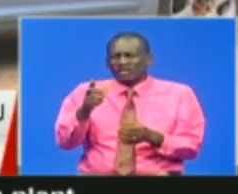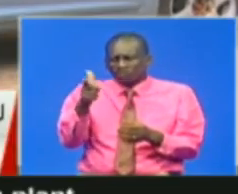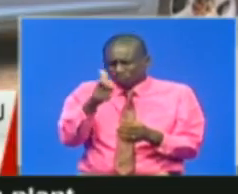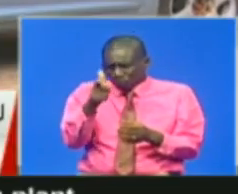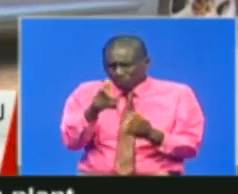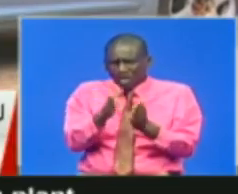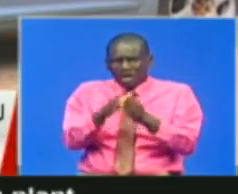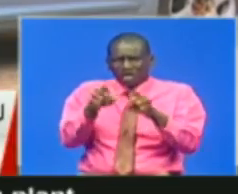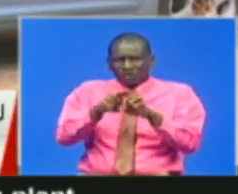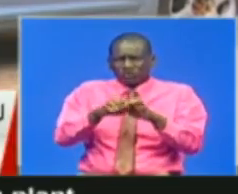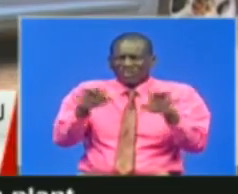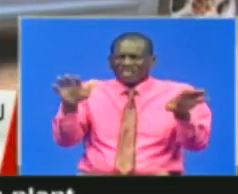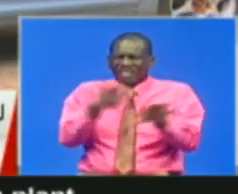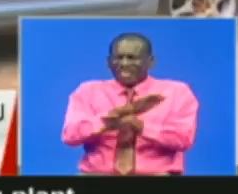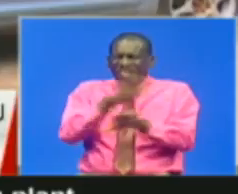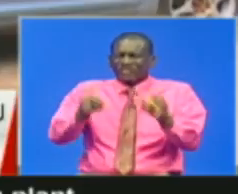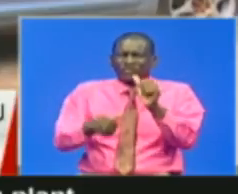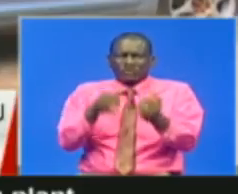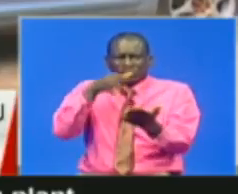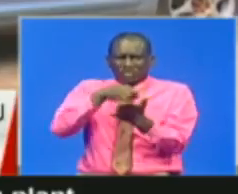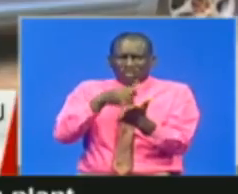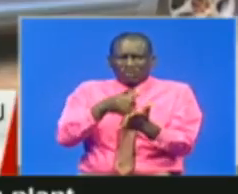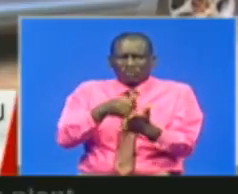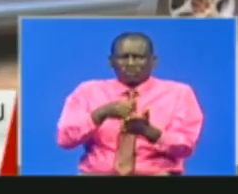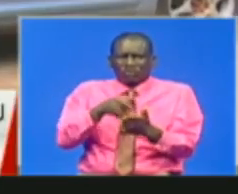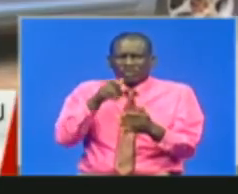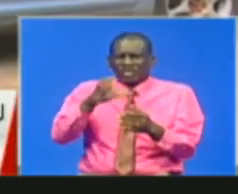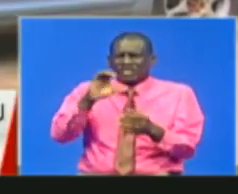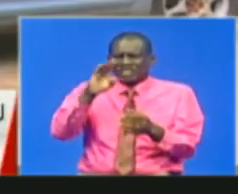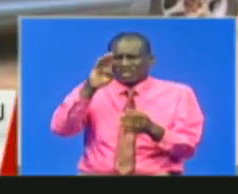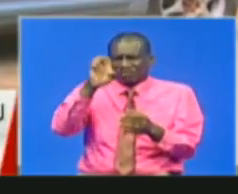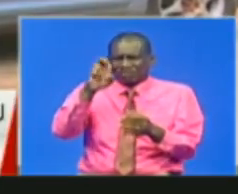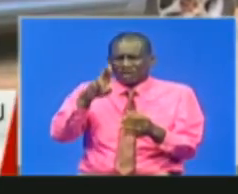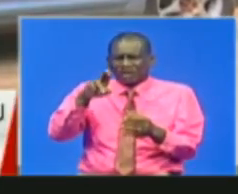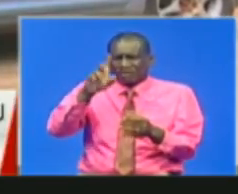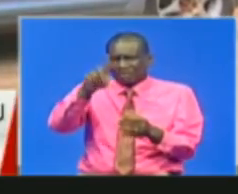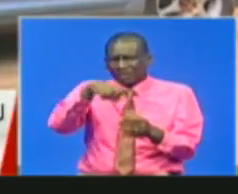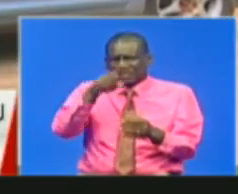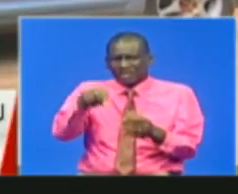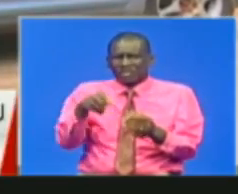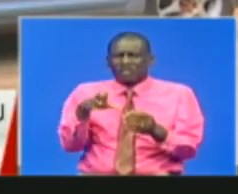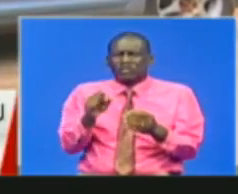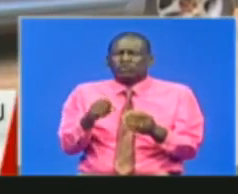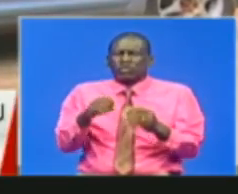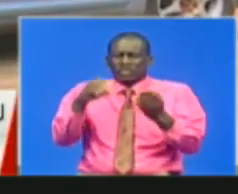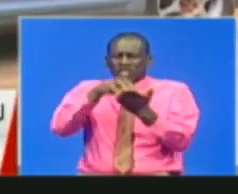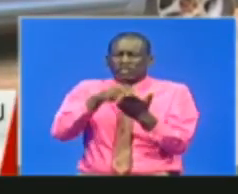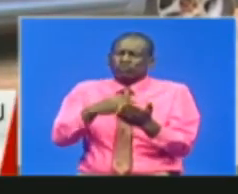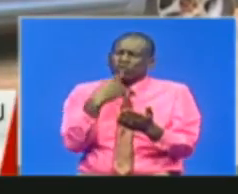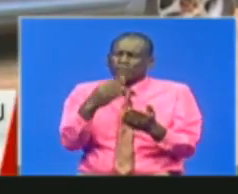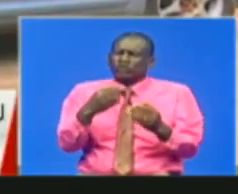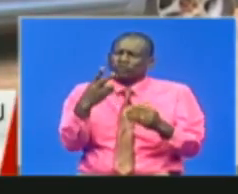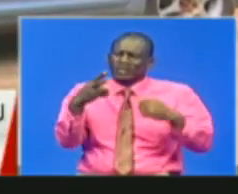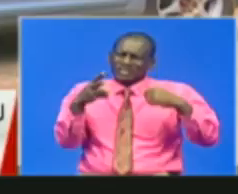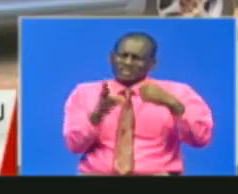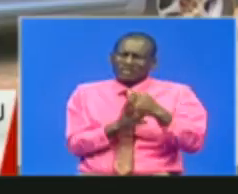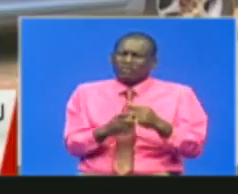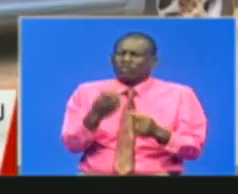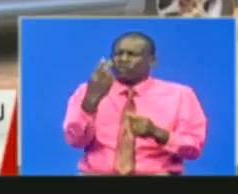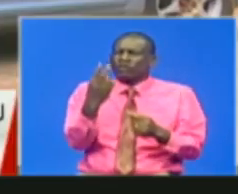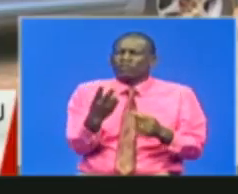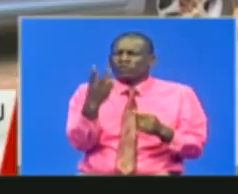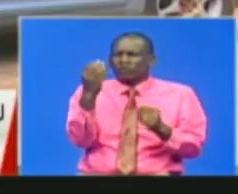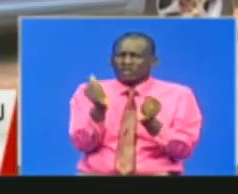even everything that is involved in cyber crime. The case will be mentioned on the 27th of February,